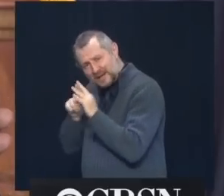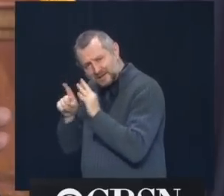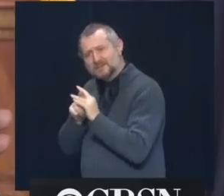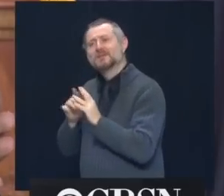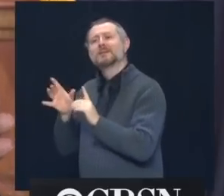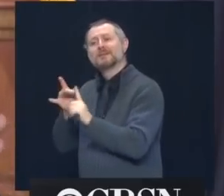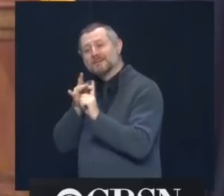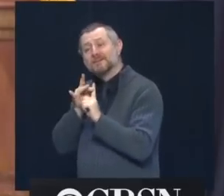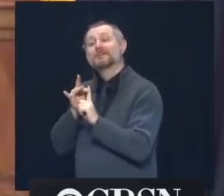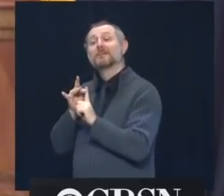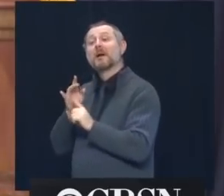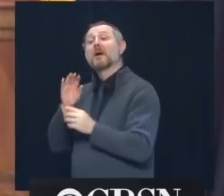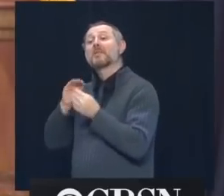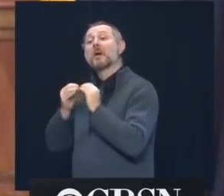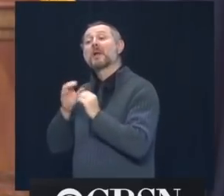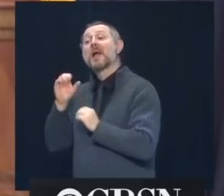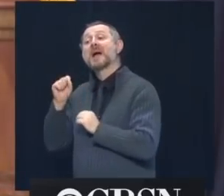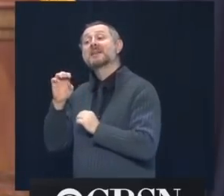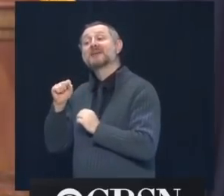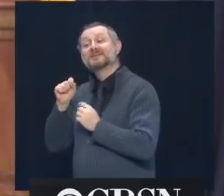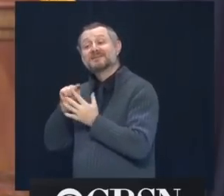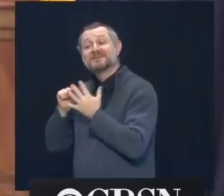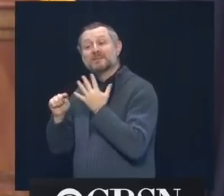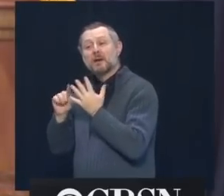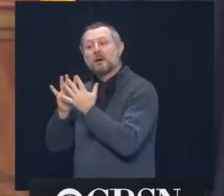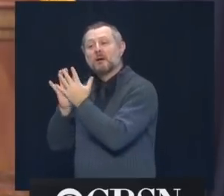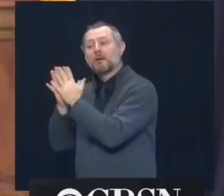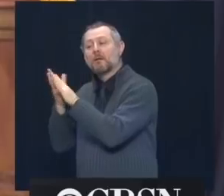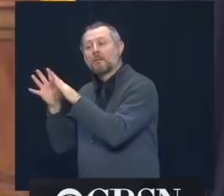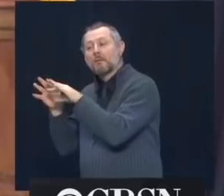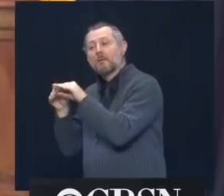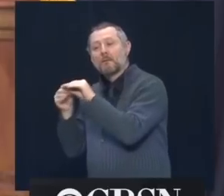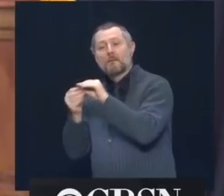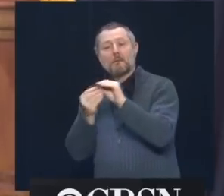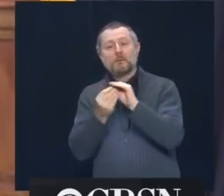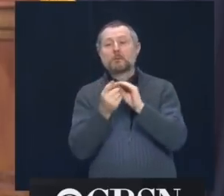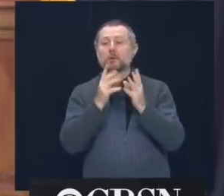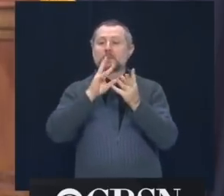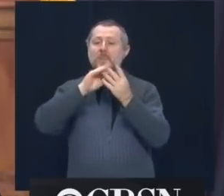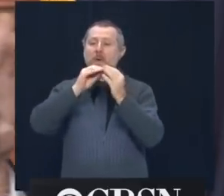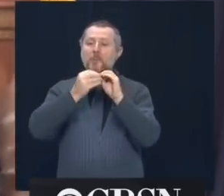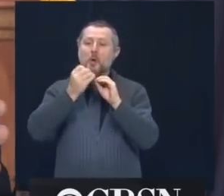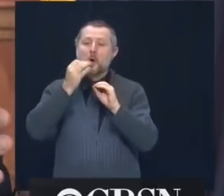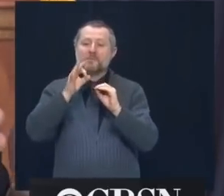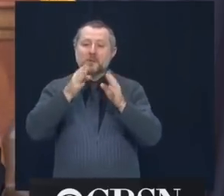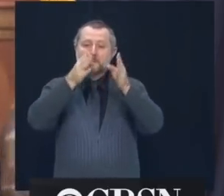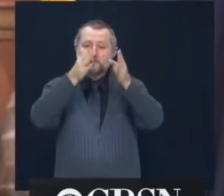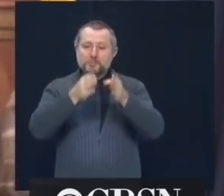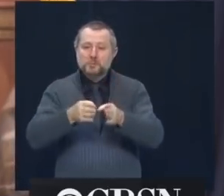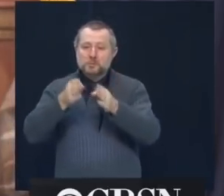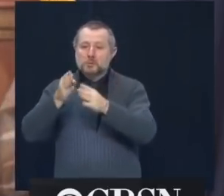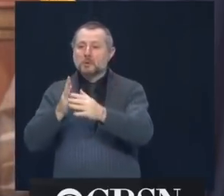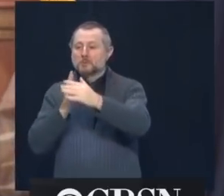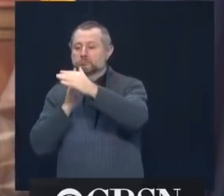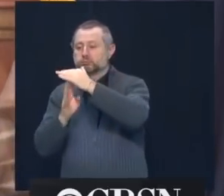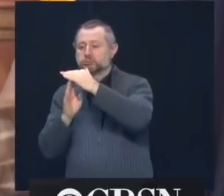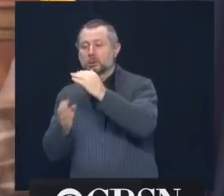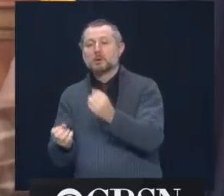winds up being number of people hospitalized, right? It's just an